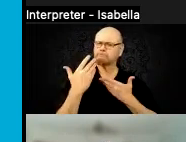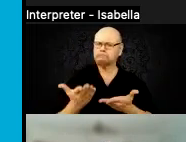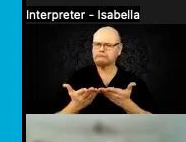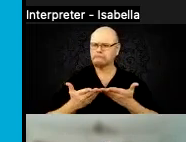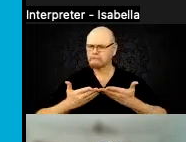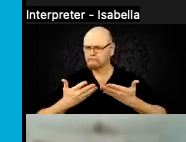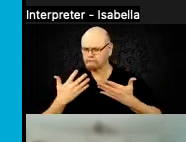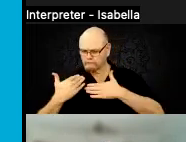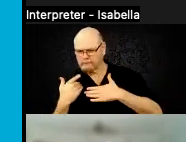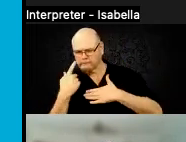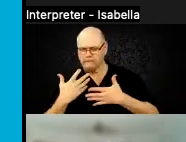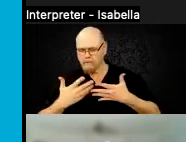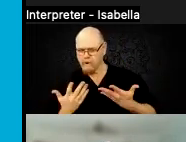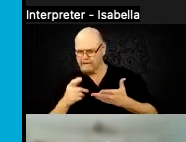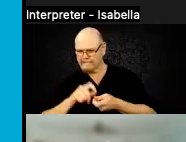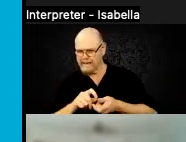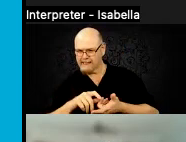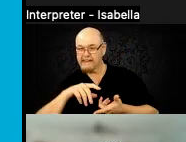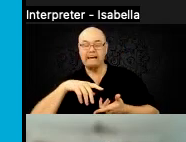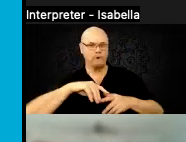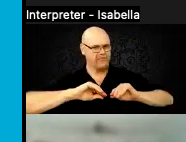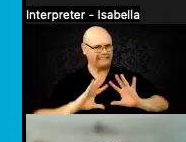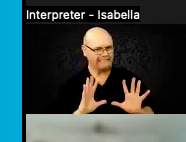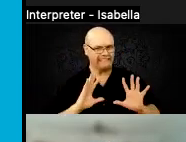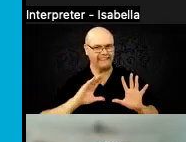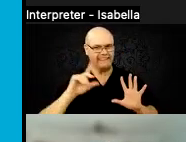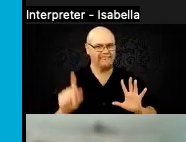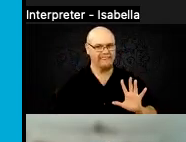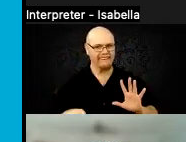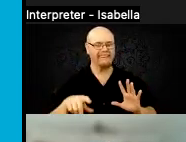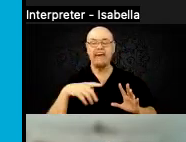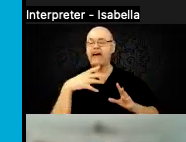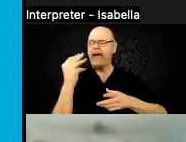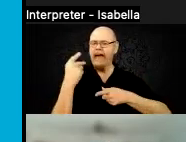about that needs to be clear in the IPE. This gets a little complicated when we're talking about